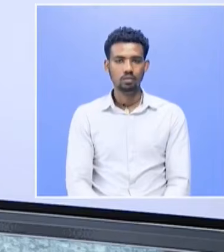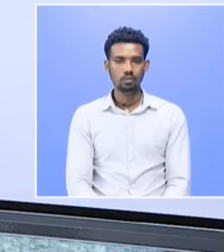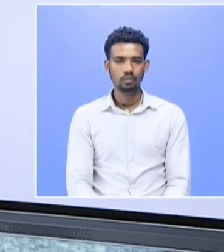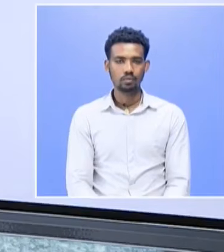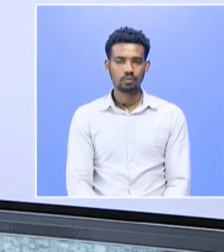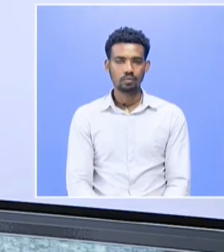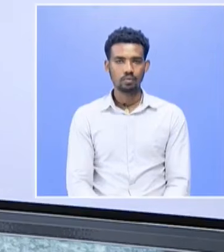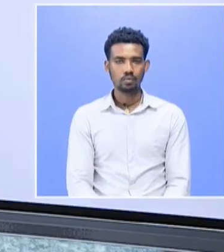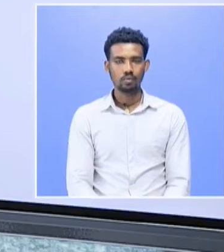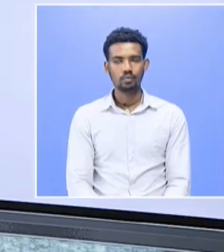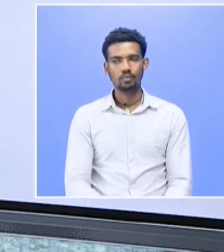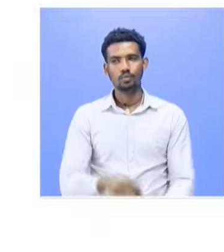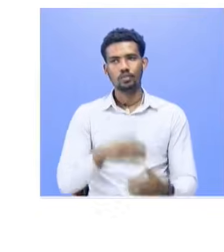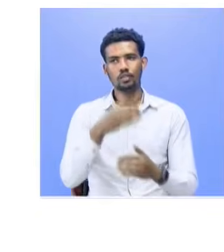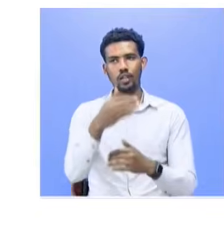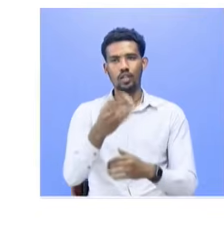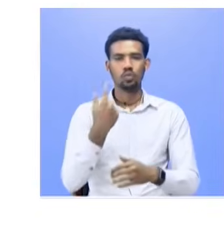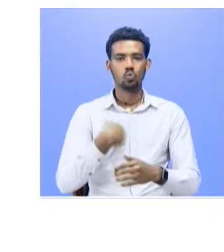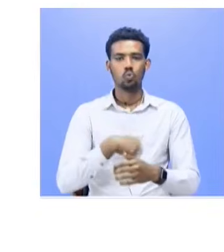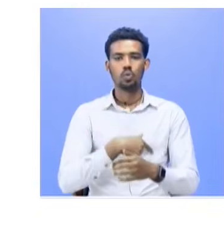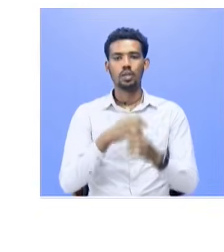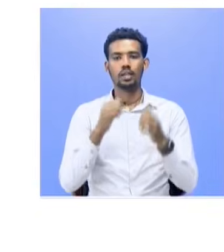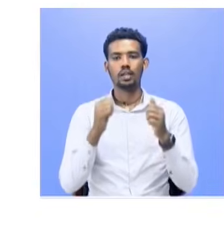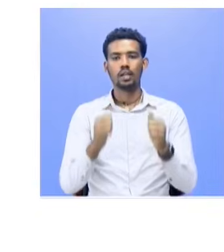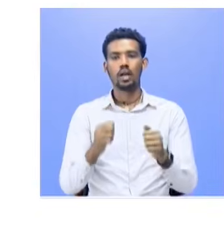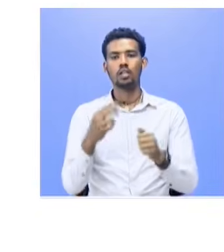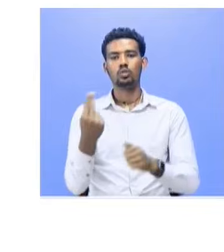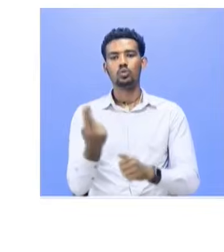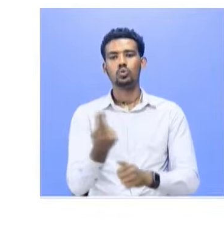The next one, we can use has